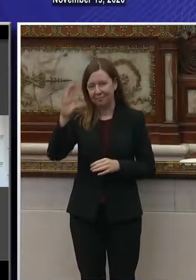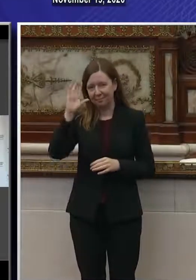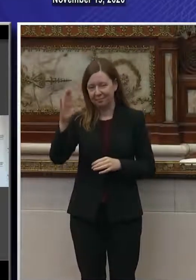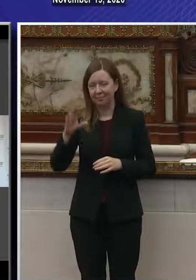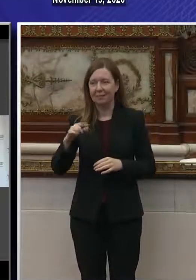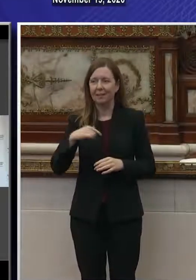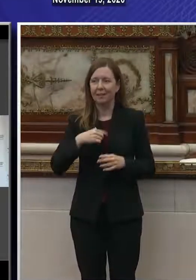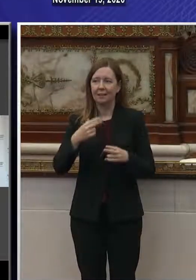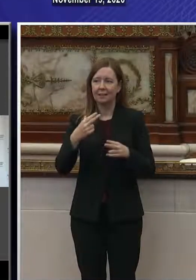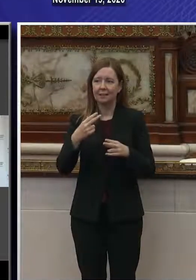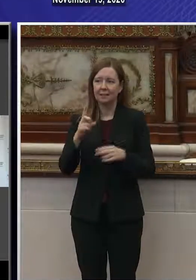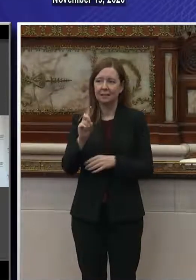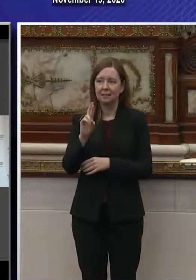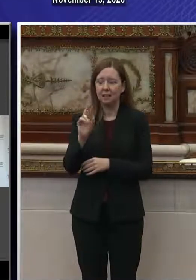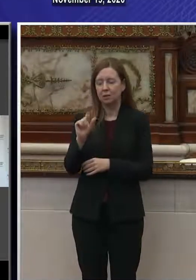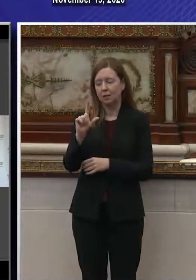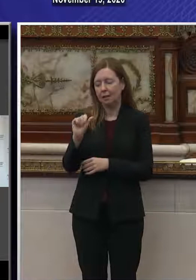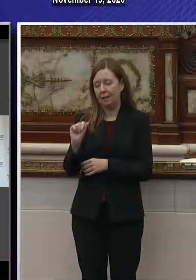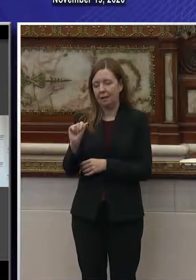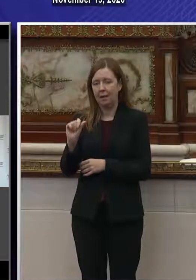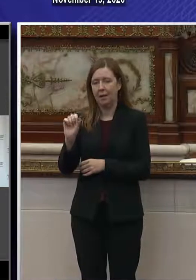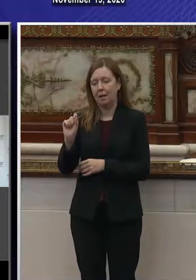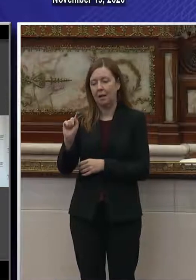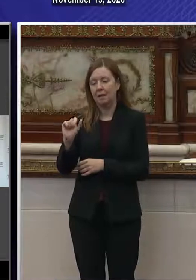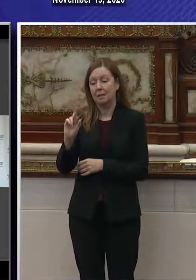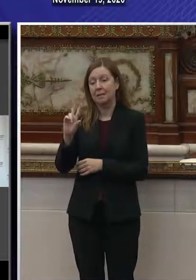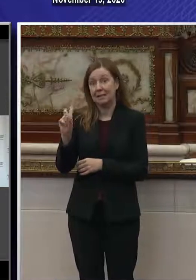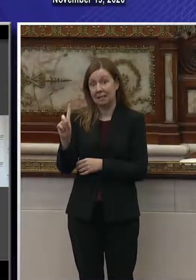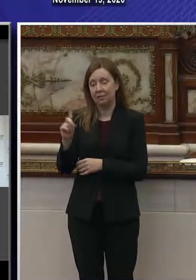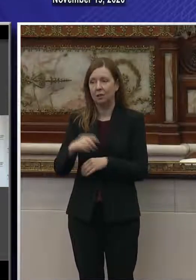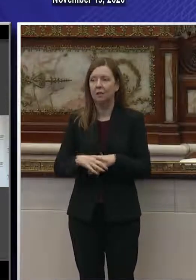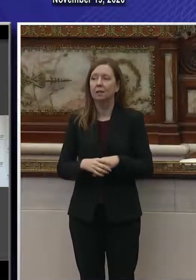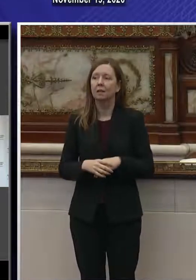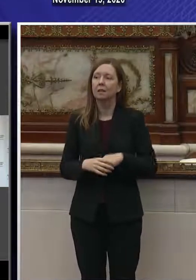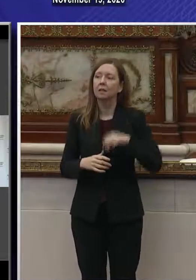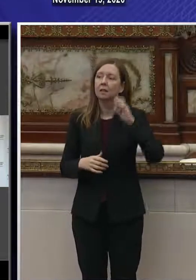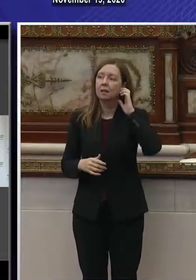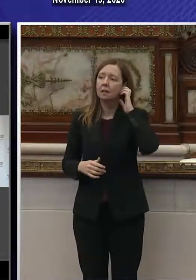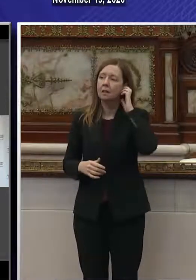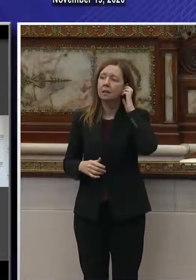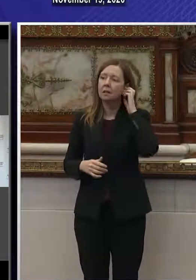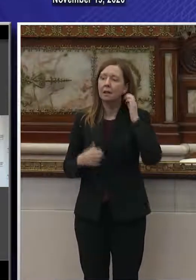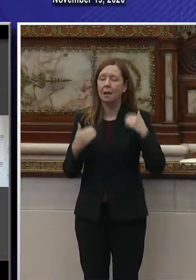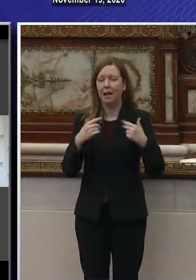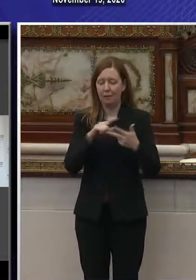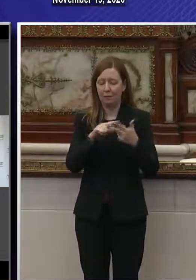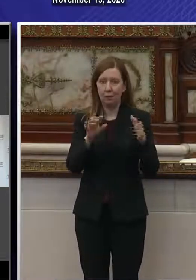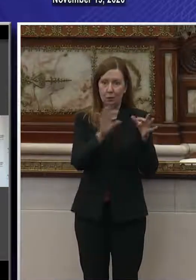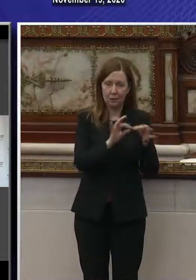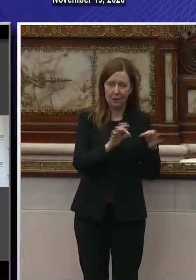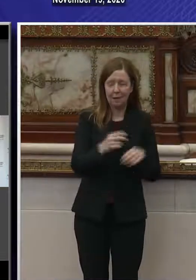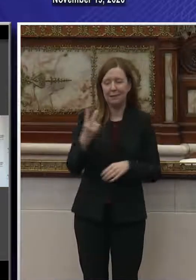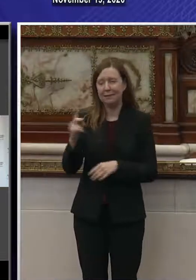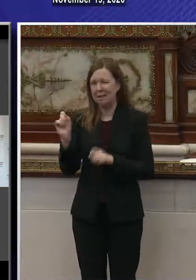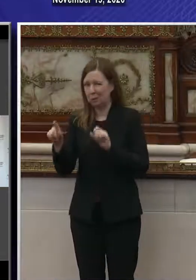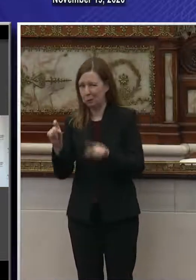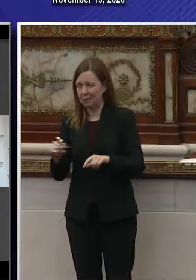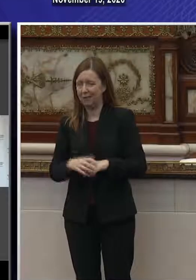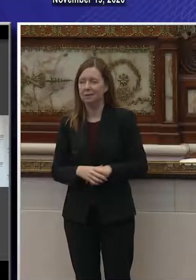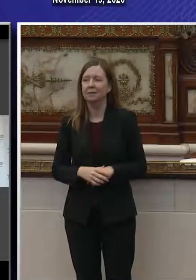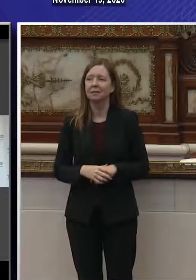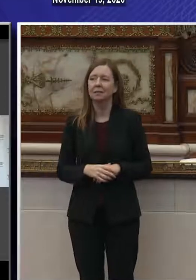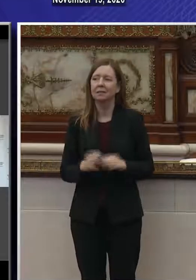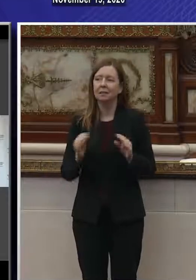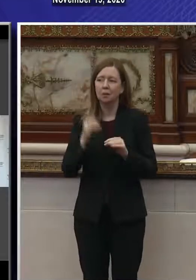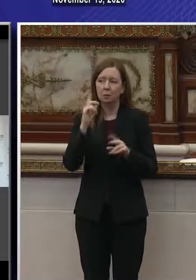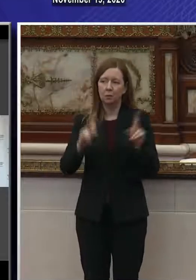Hello, this is Dr. Ayla Stanford. I have 3 comments and 2 questions,